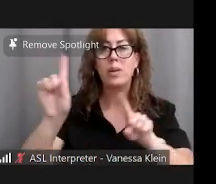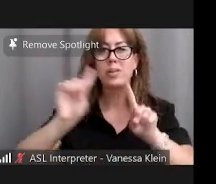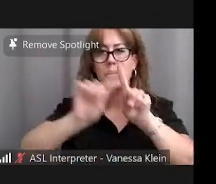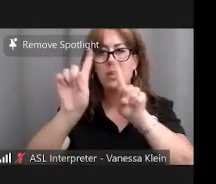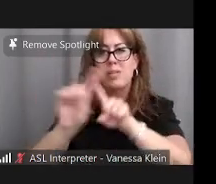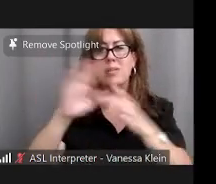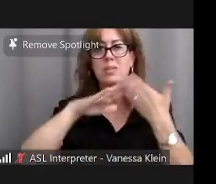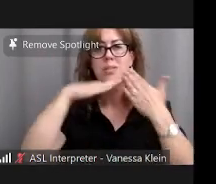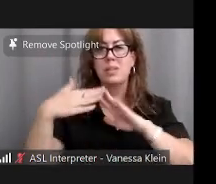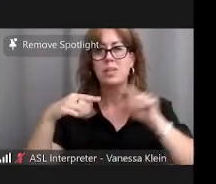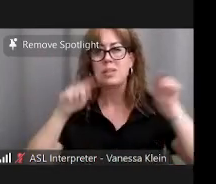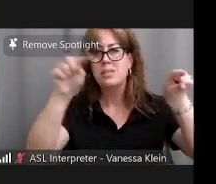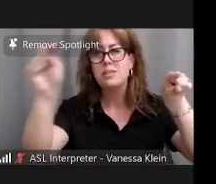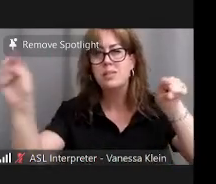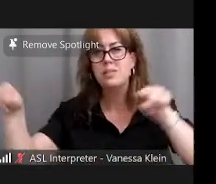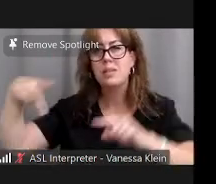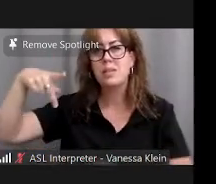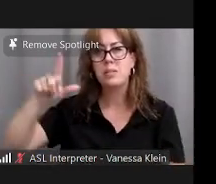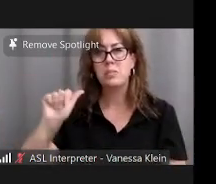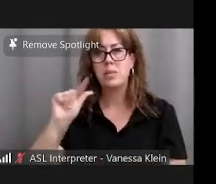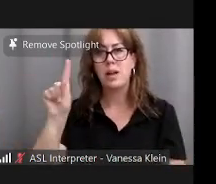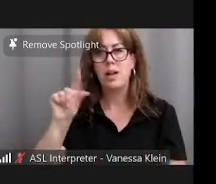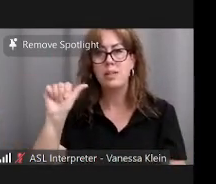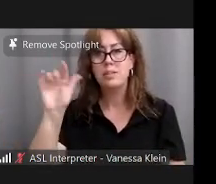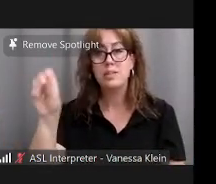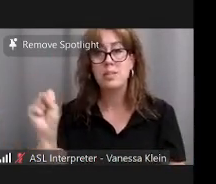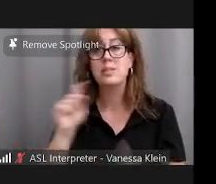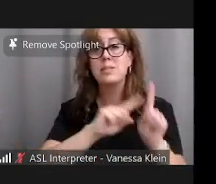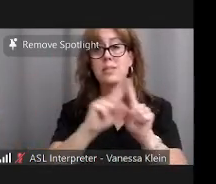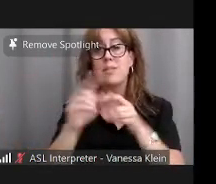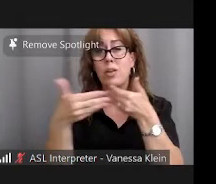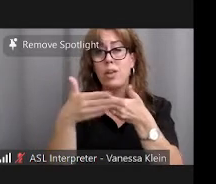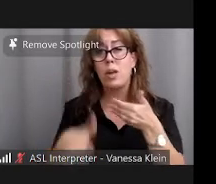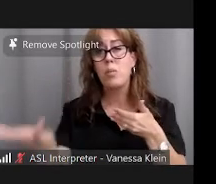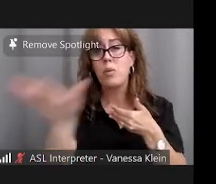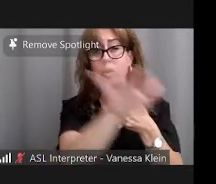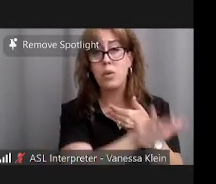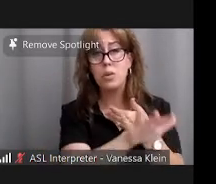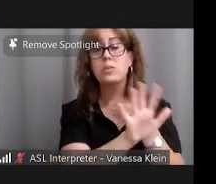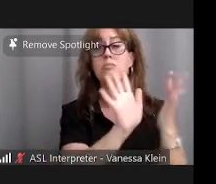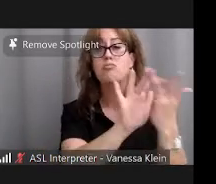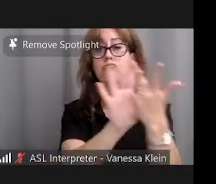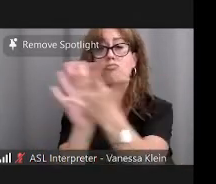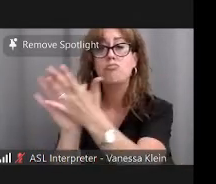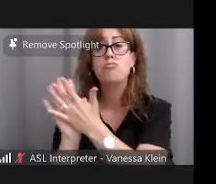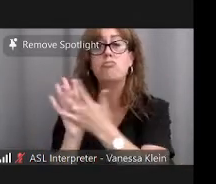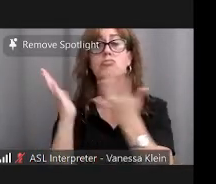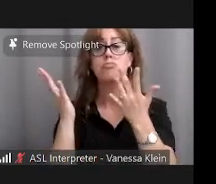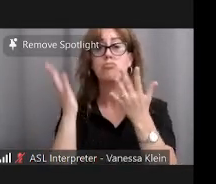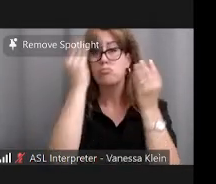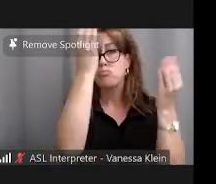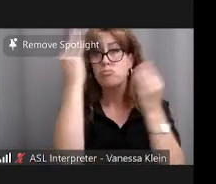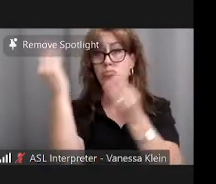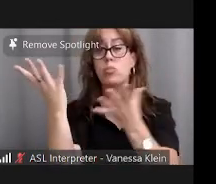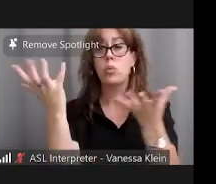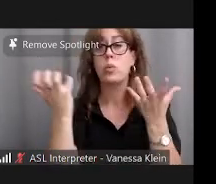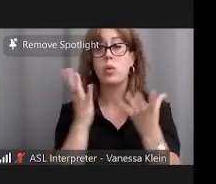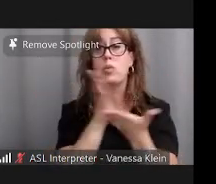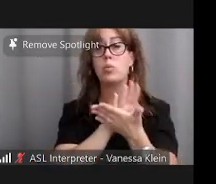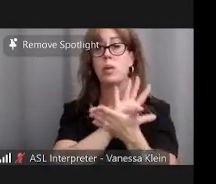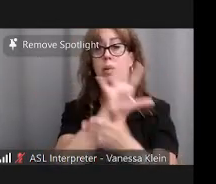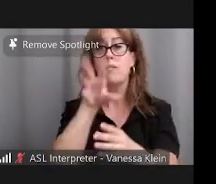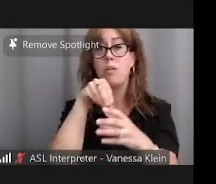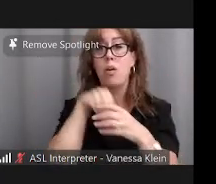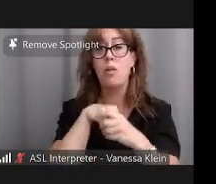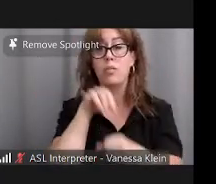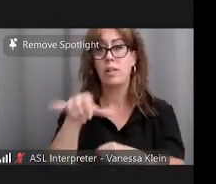plazas, into, you know, neighborhoods, we felt that we could be part of this discussion. We also convened